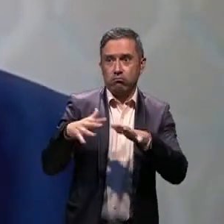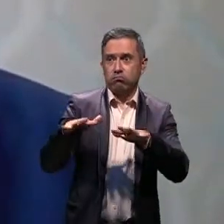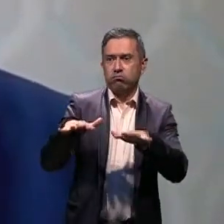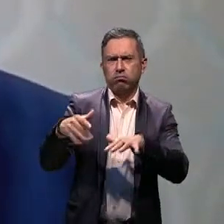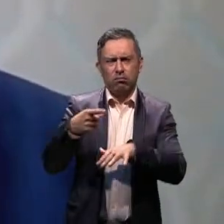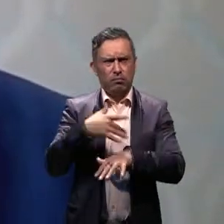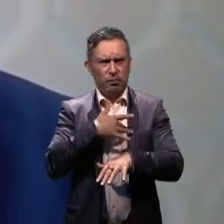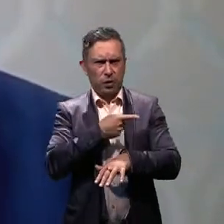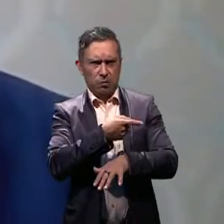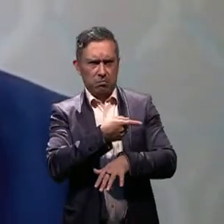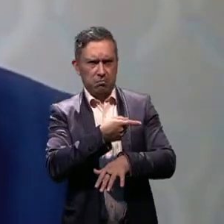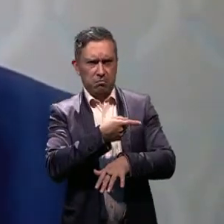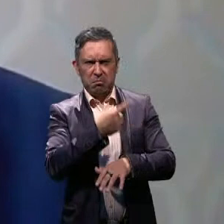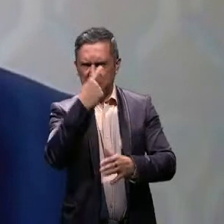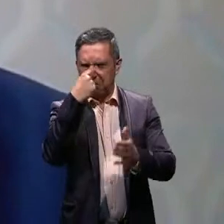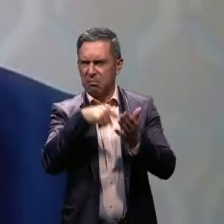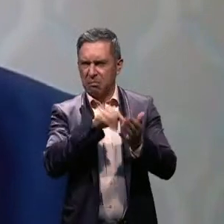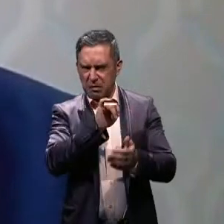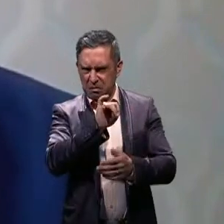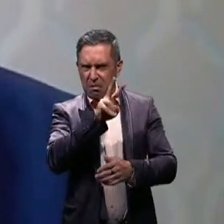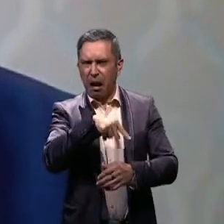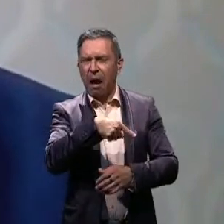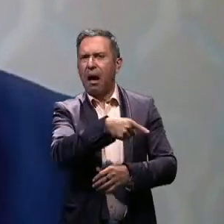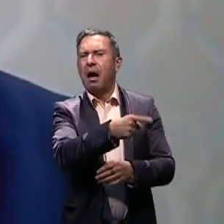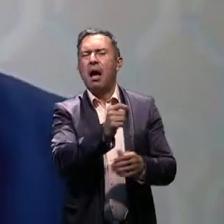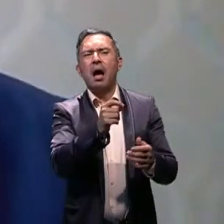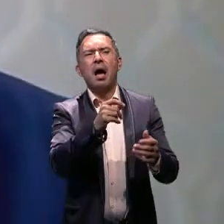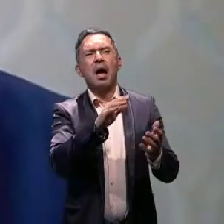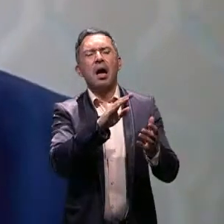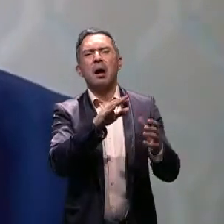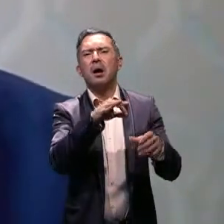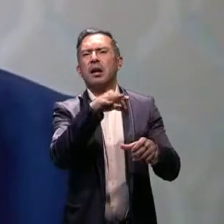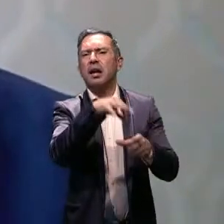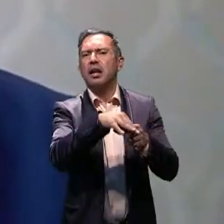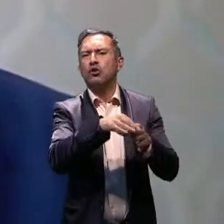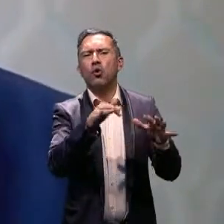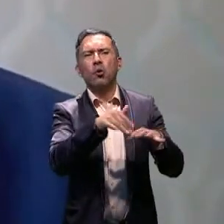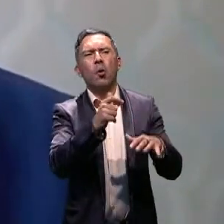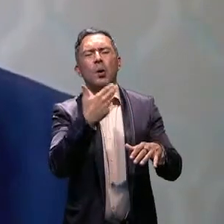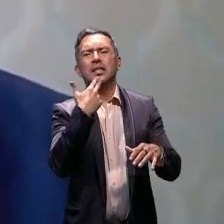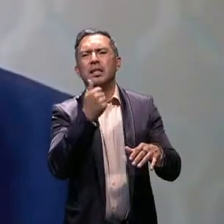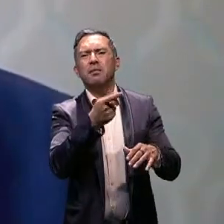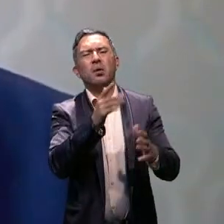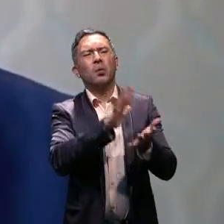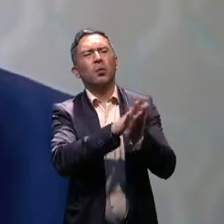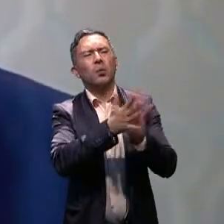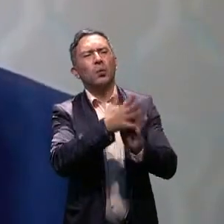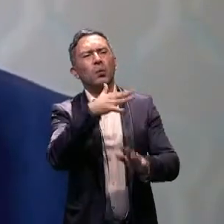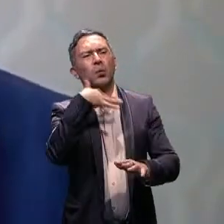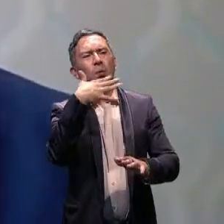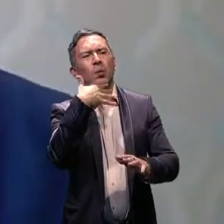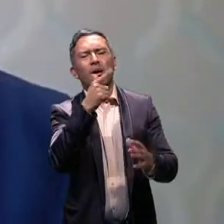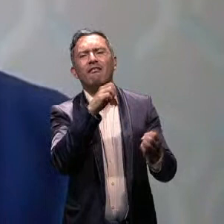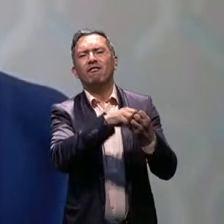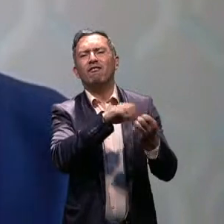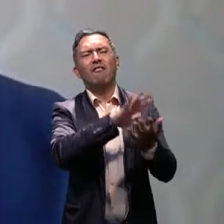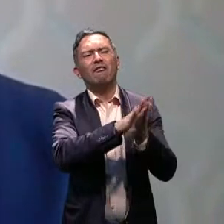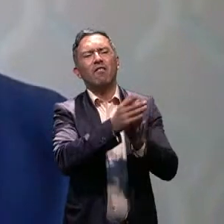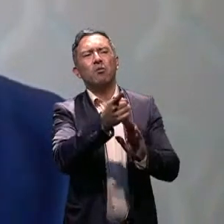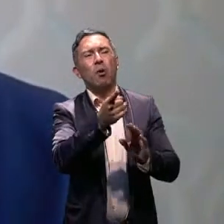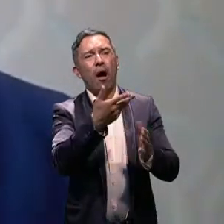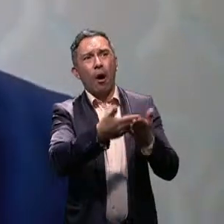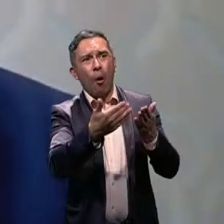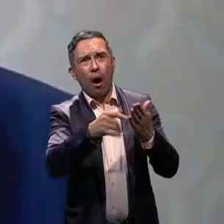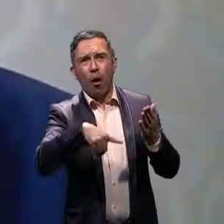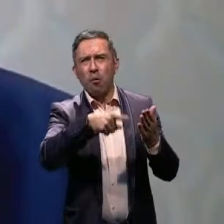that are convinced that the elections were not clean and that they were a fraud and that those who are governing are